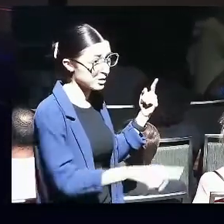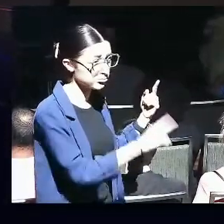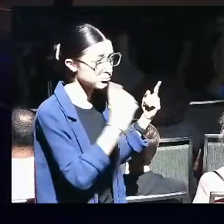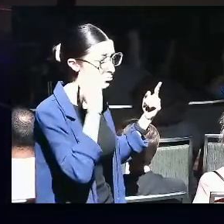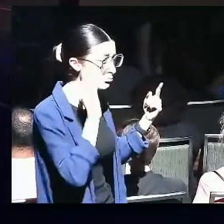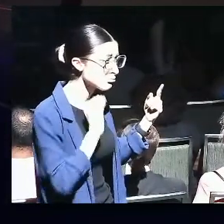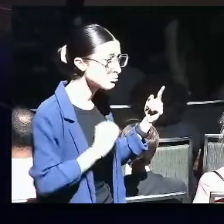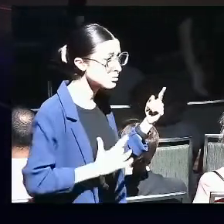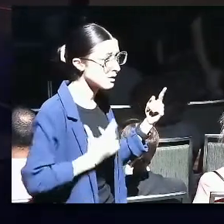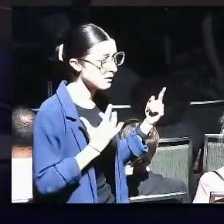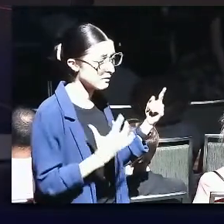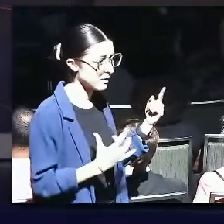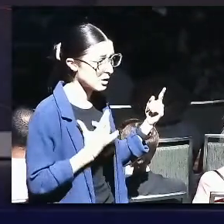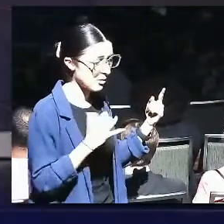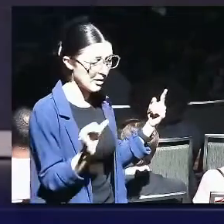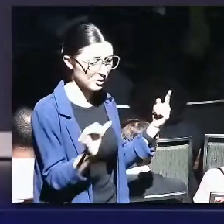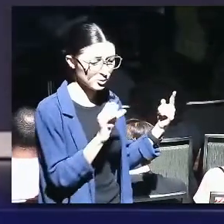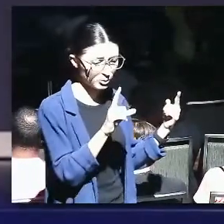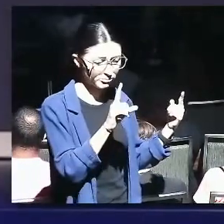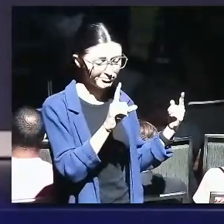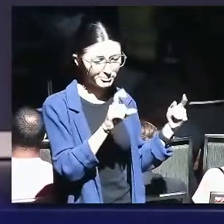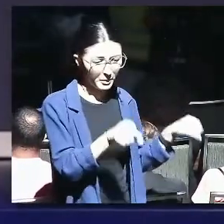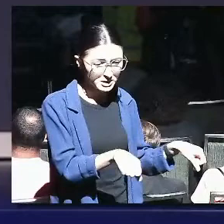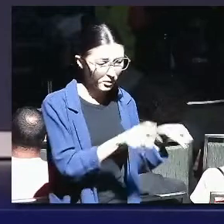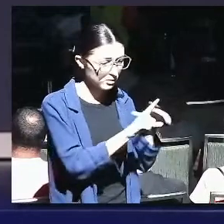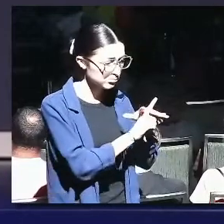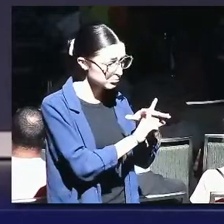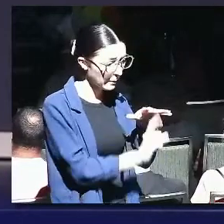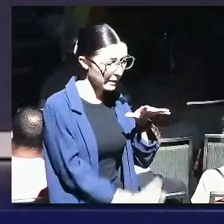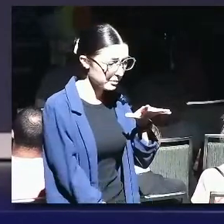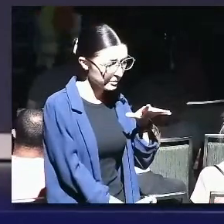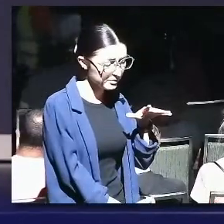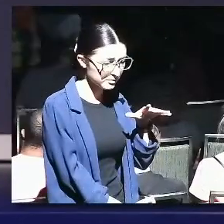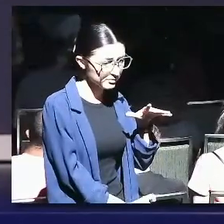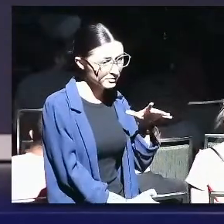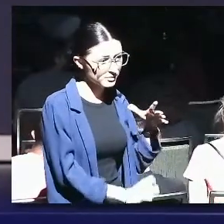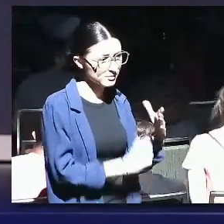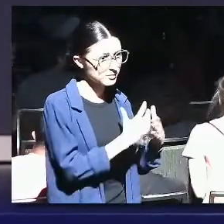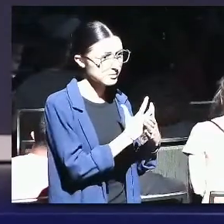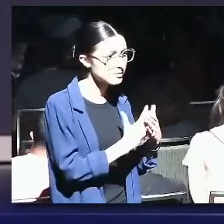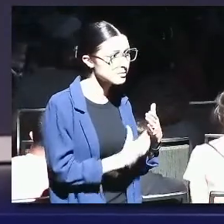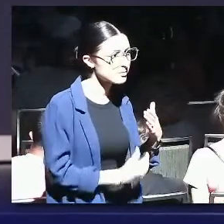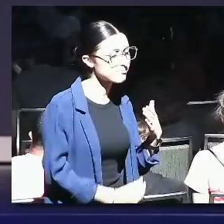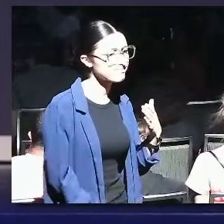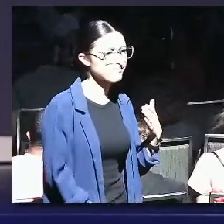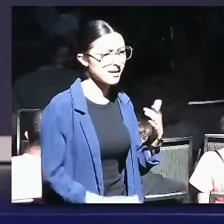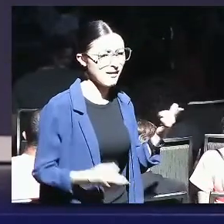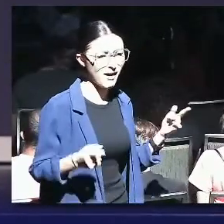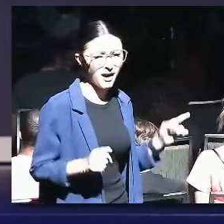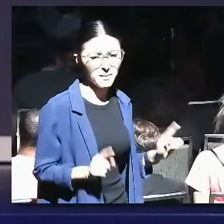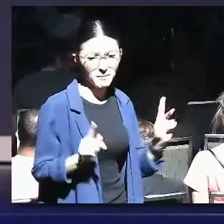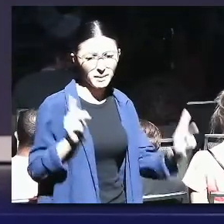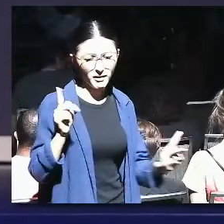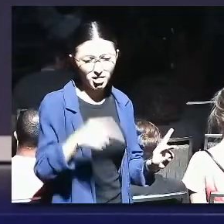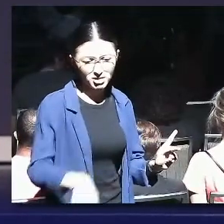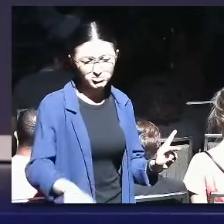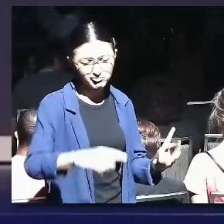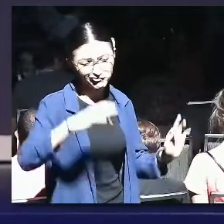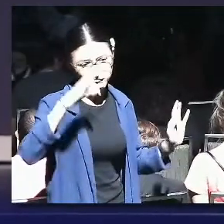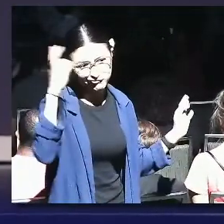could disappear? Like you could fall and no one would